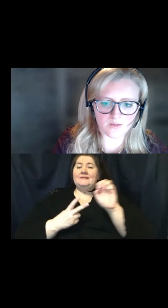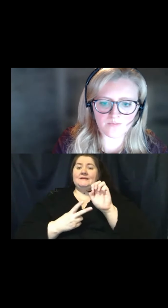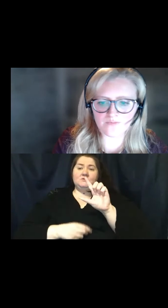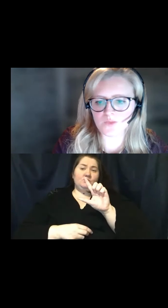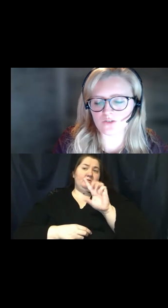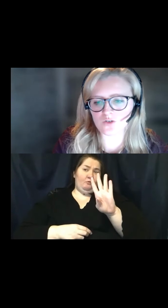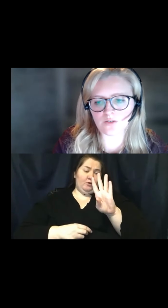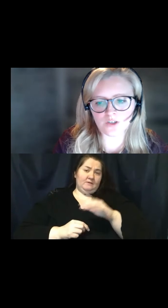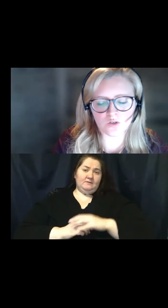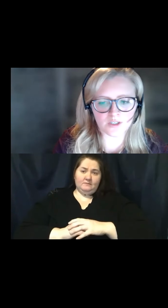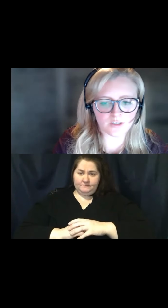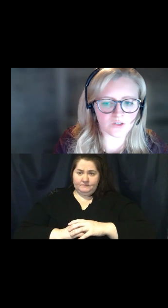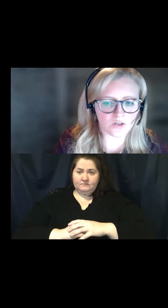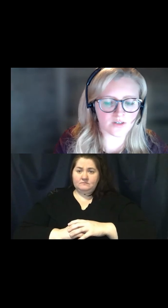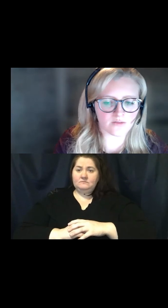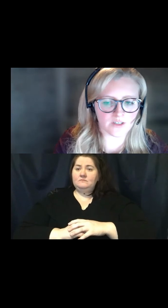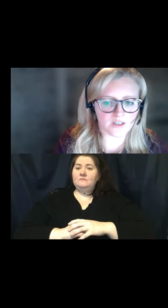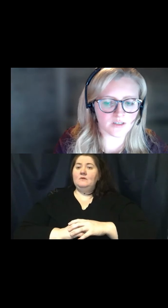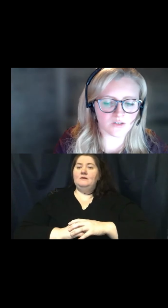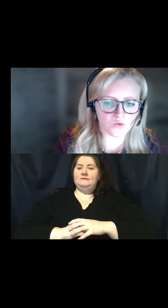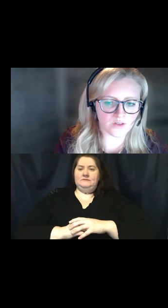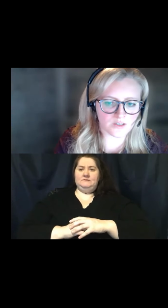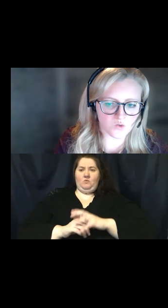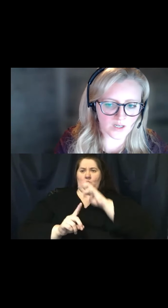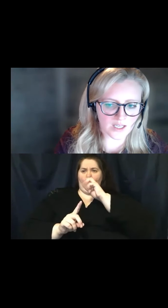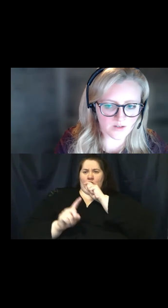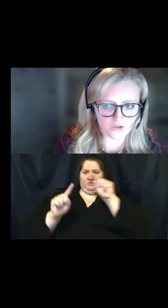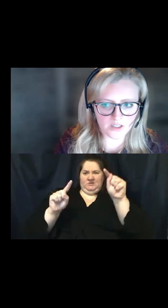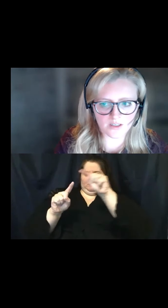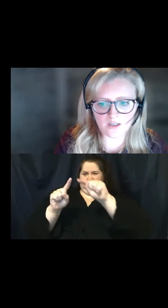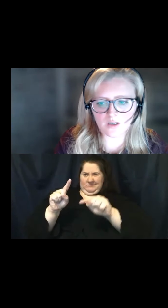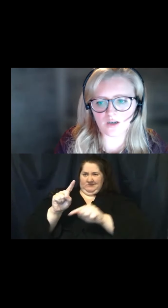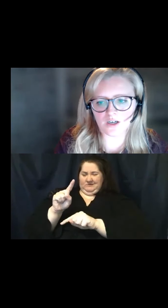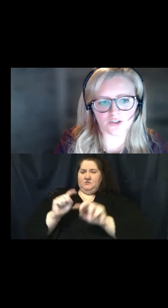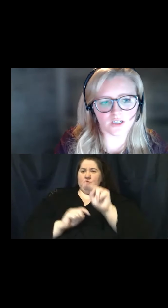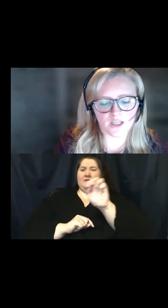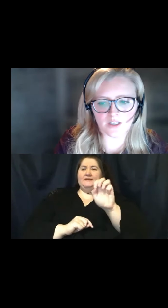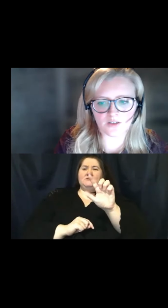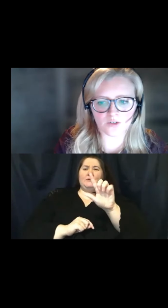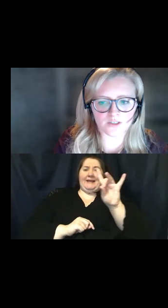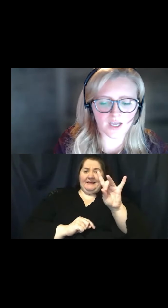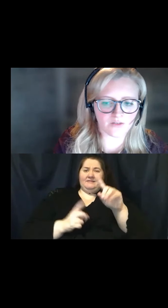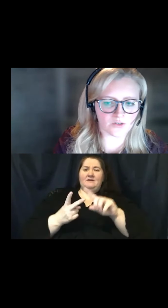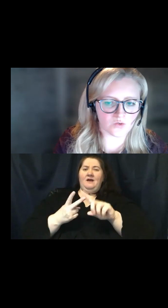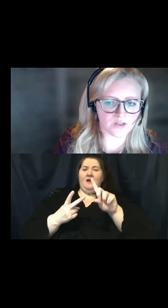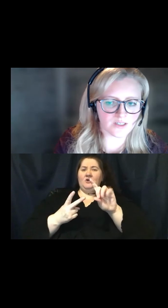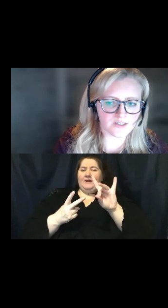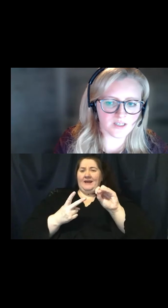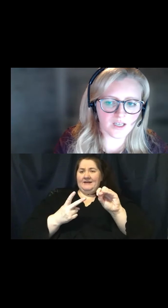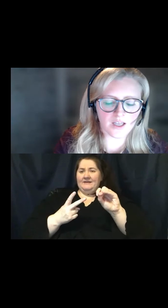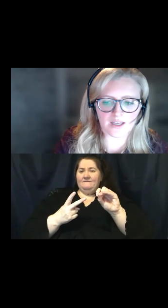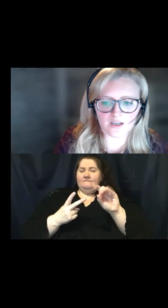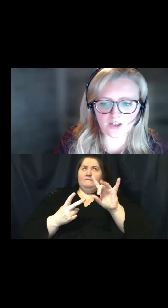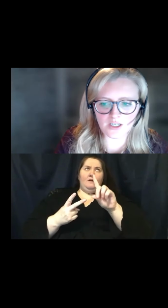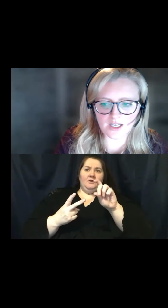Streets. Traffic would be detoured via Northeast 28th Street, 181st Avenue